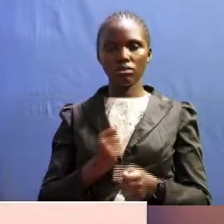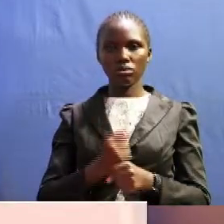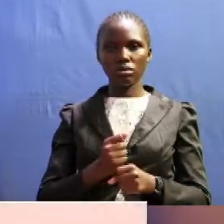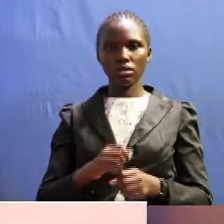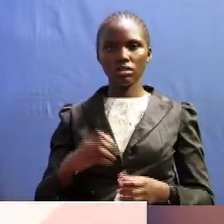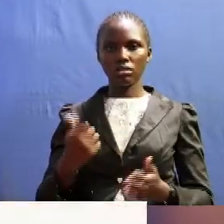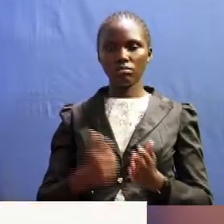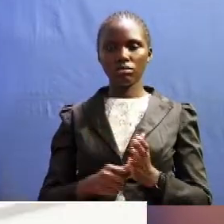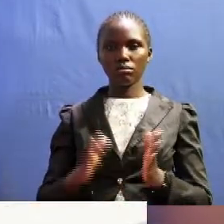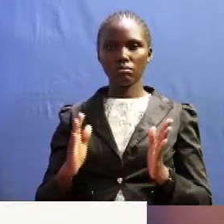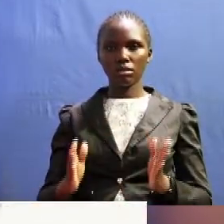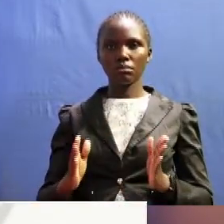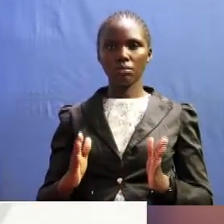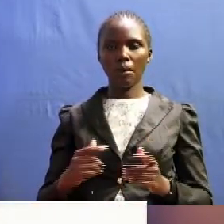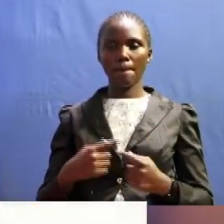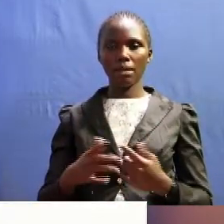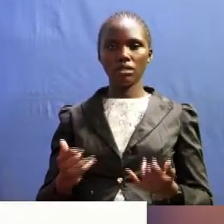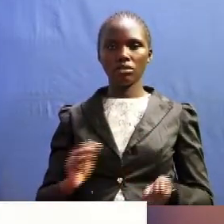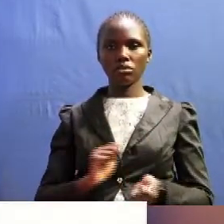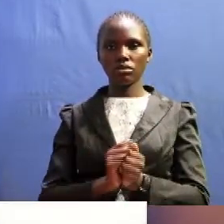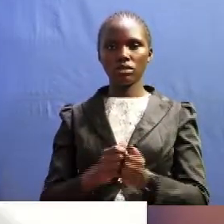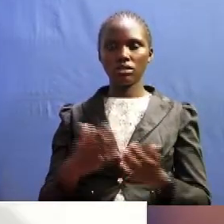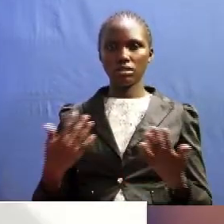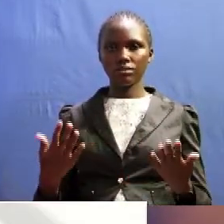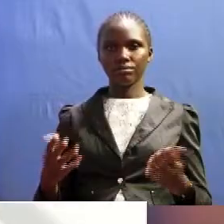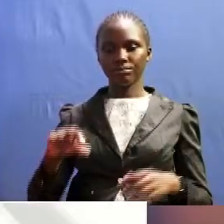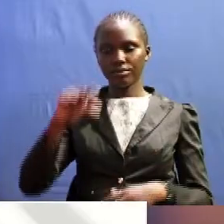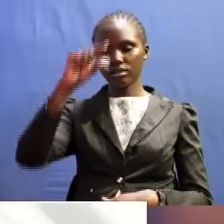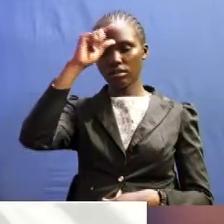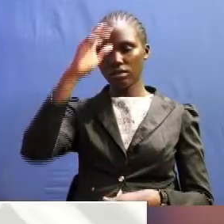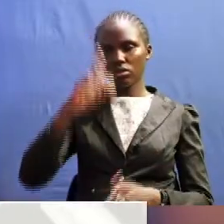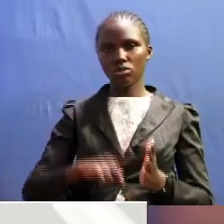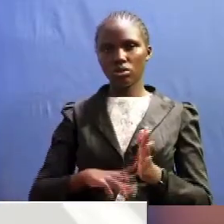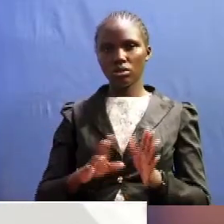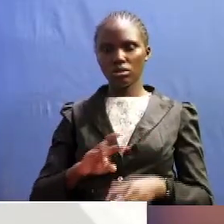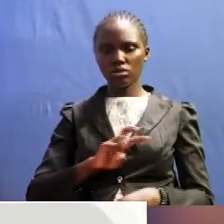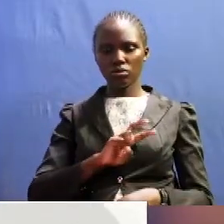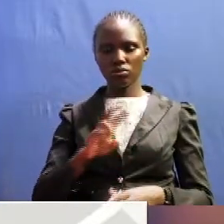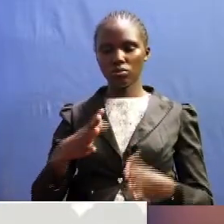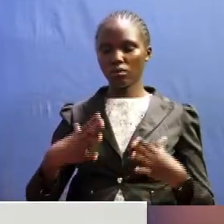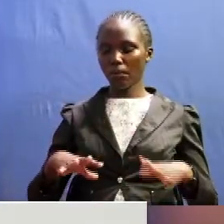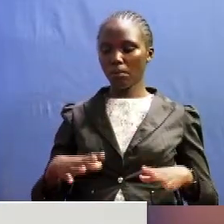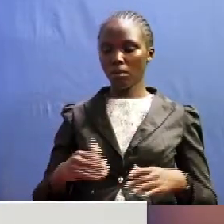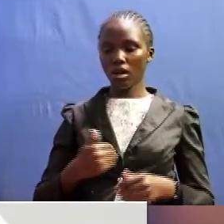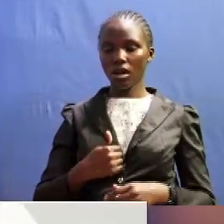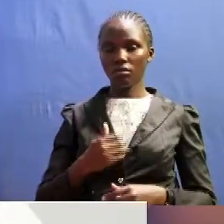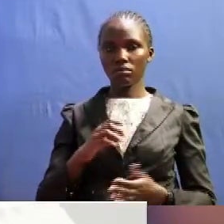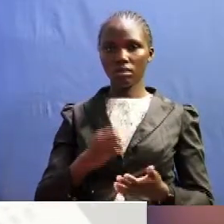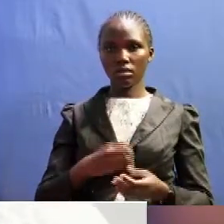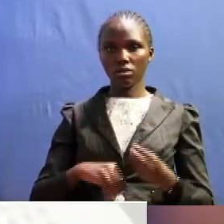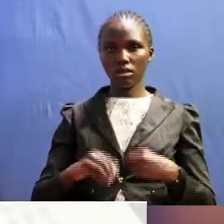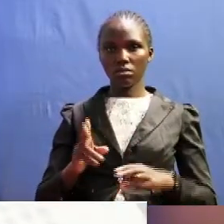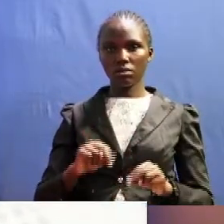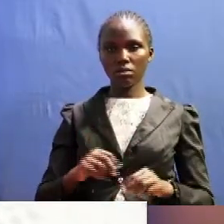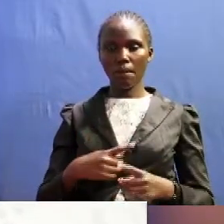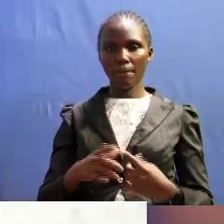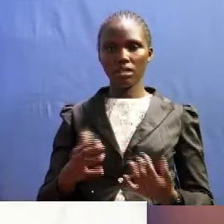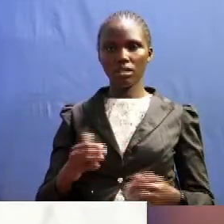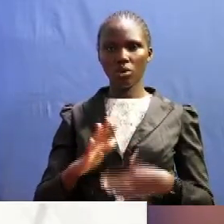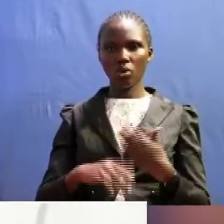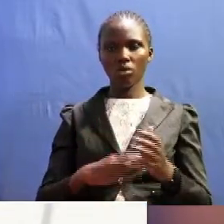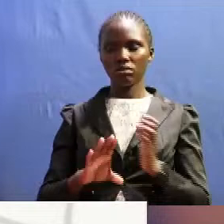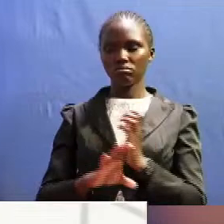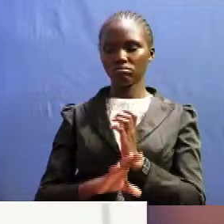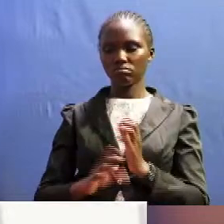challenge affecting all government arms. He urged targeting specific culprits rather than condemning the whole institution,